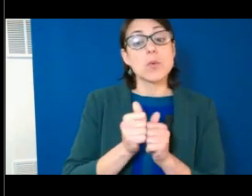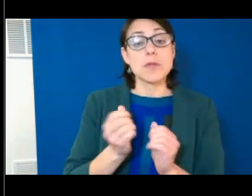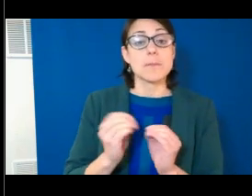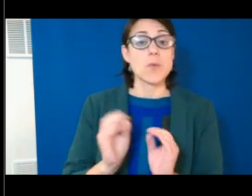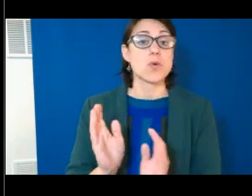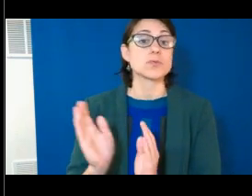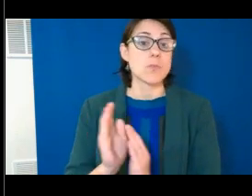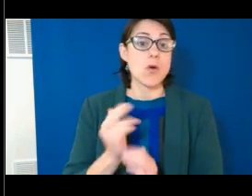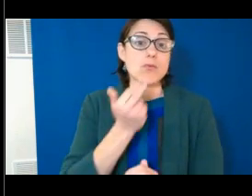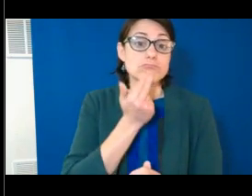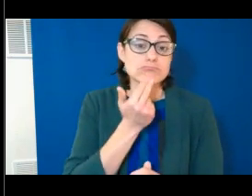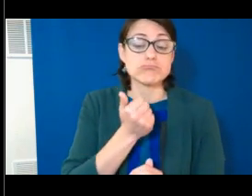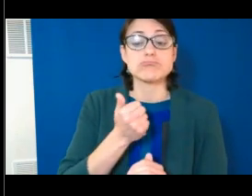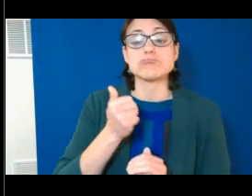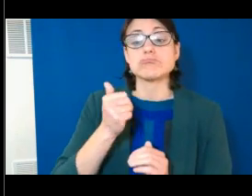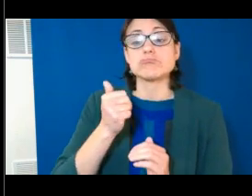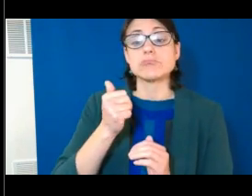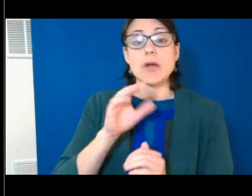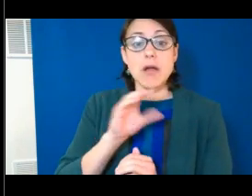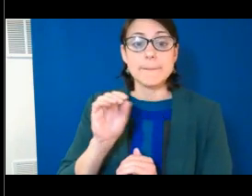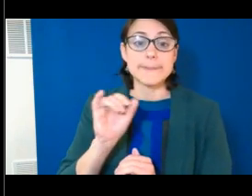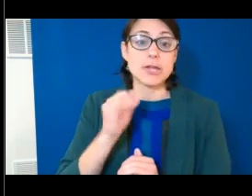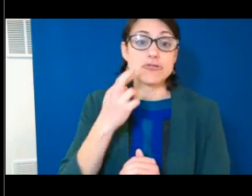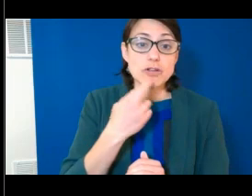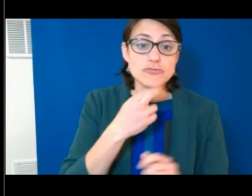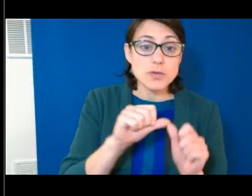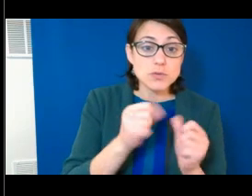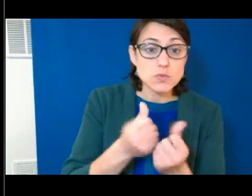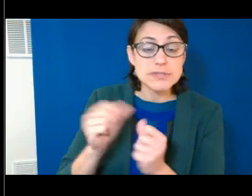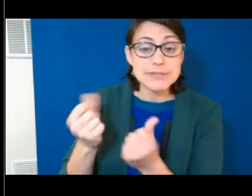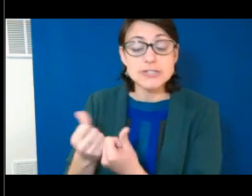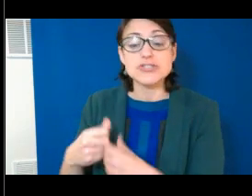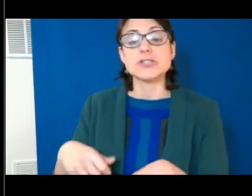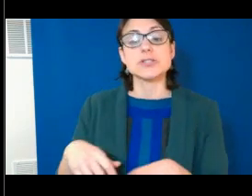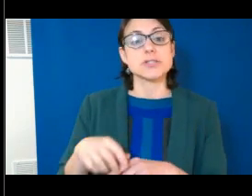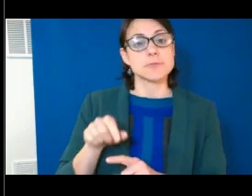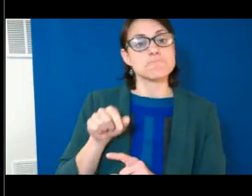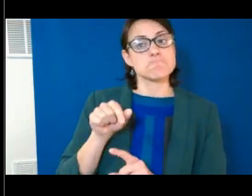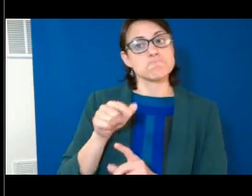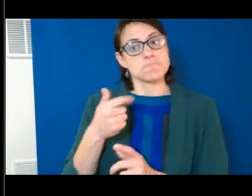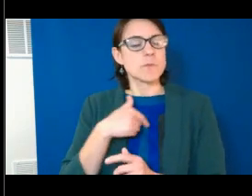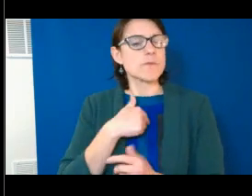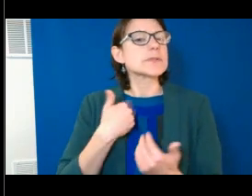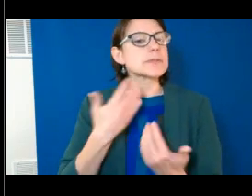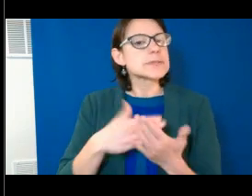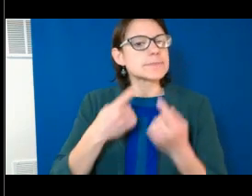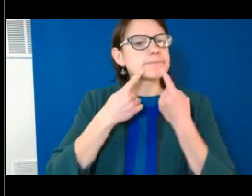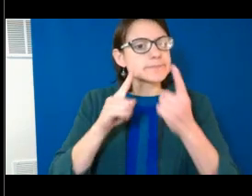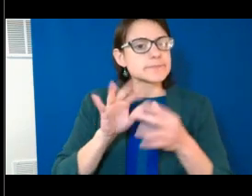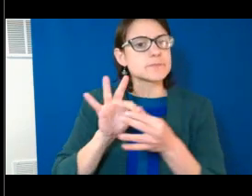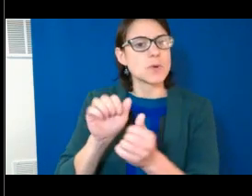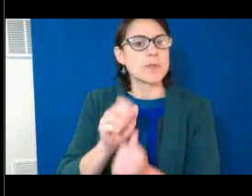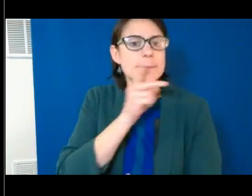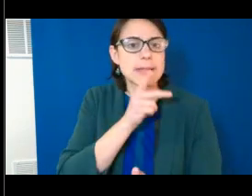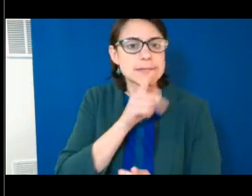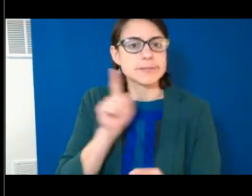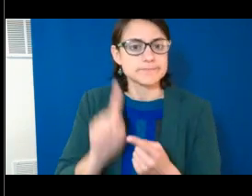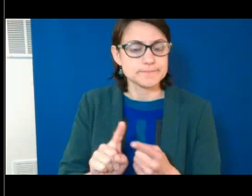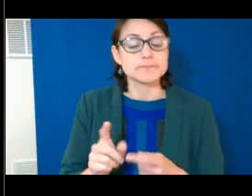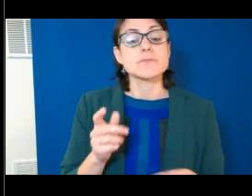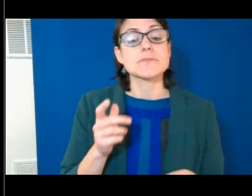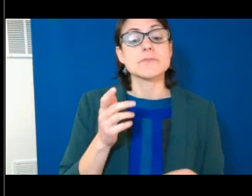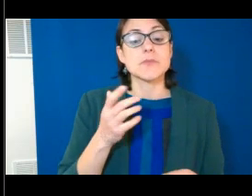know, restaurant associations and the like, looking at single-use plastics. We have had some success with that. Obviously, you heard about a reusable foodware project. So there's